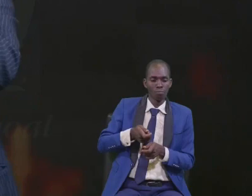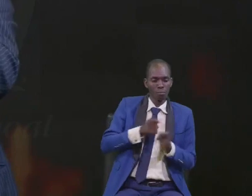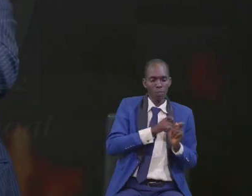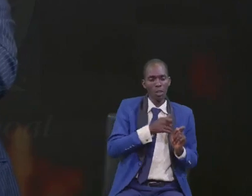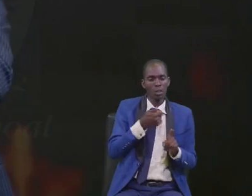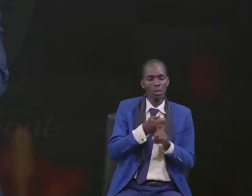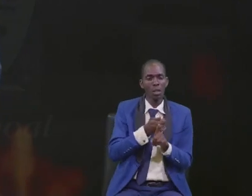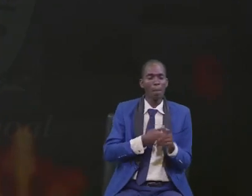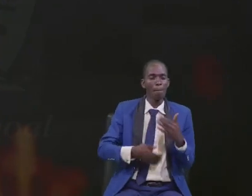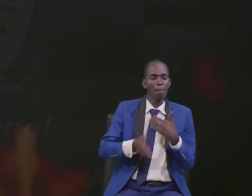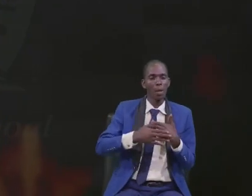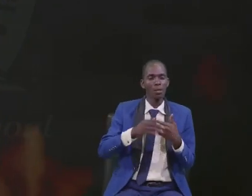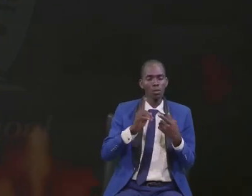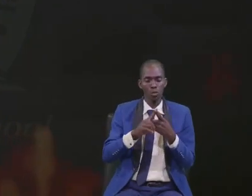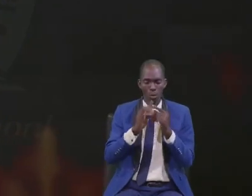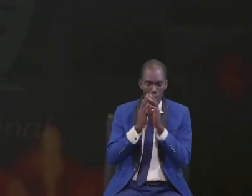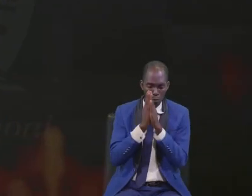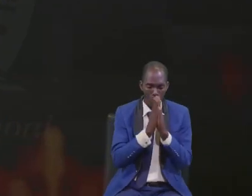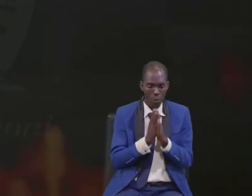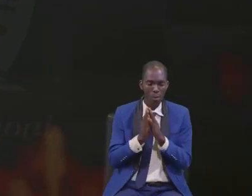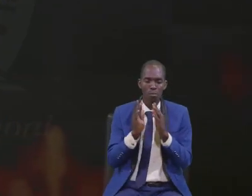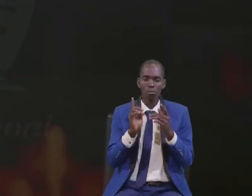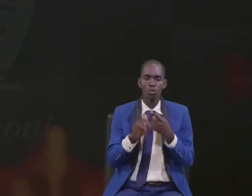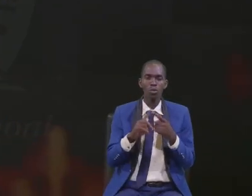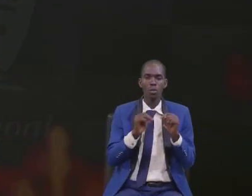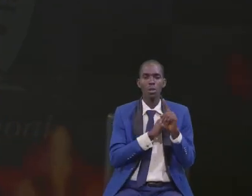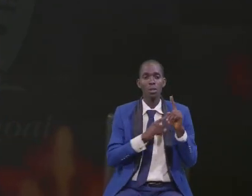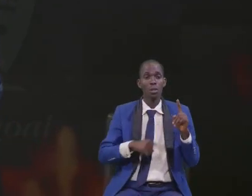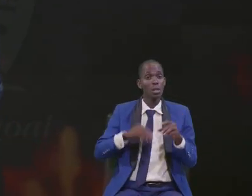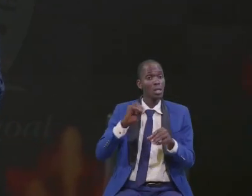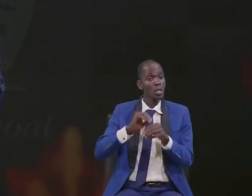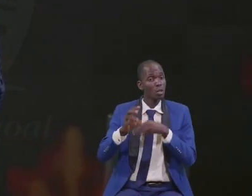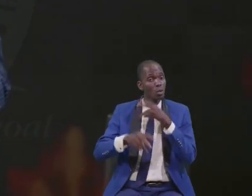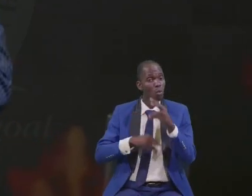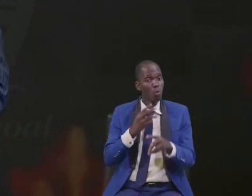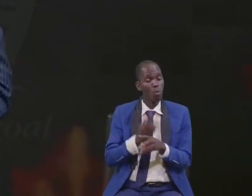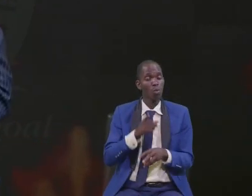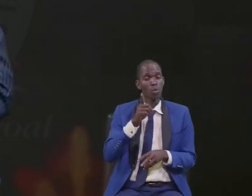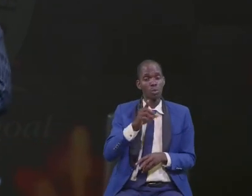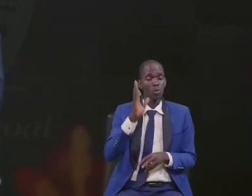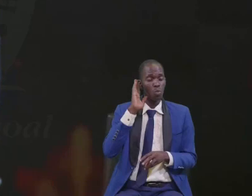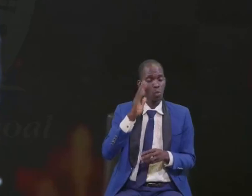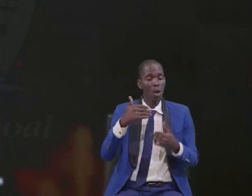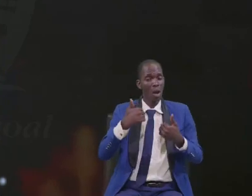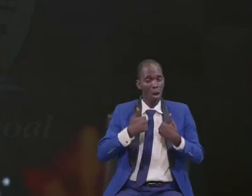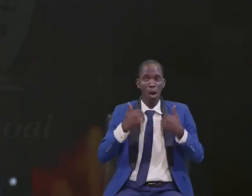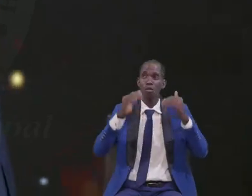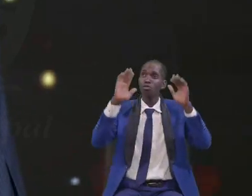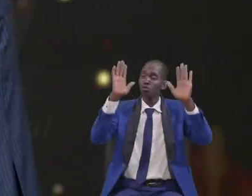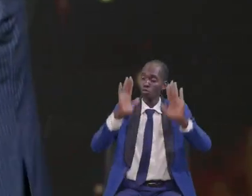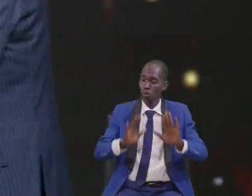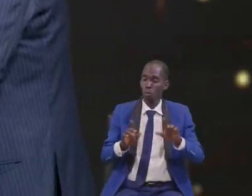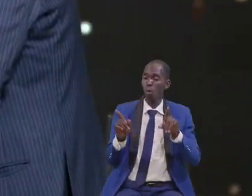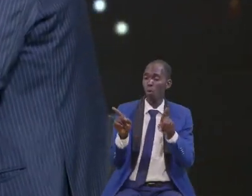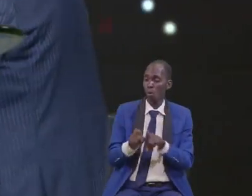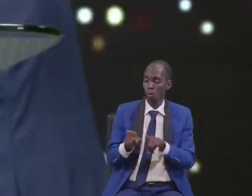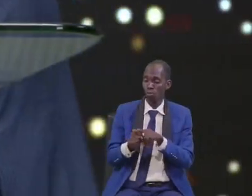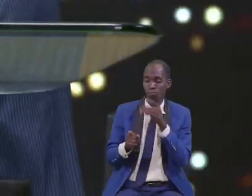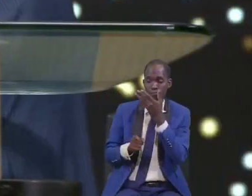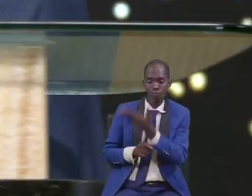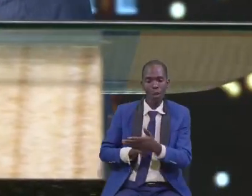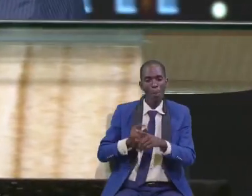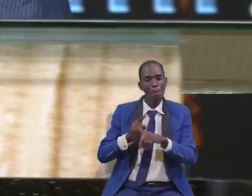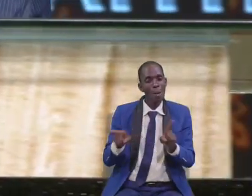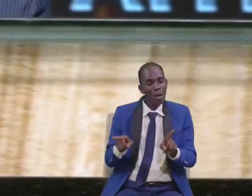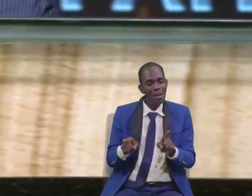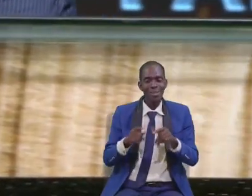back to the Lord. It says in the world, ye shall have tribulation, but be of good cheer. I have